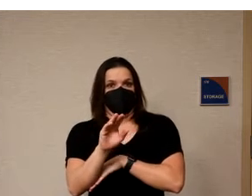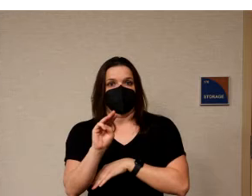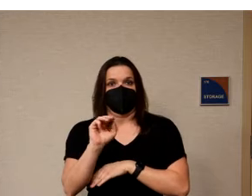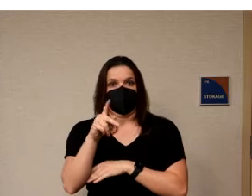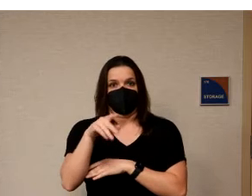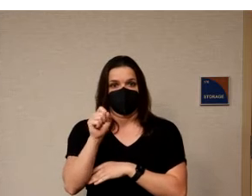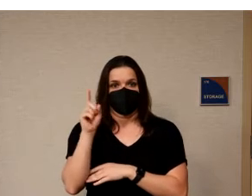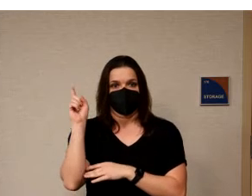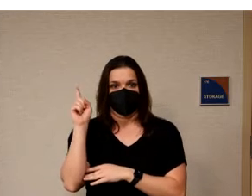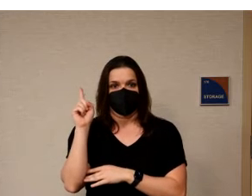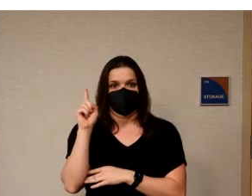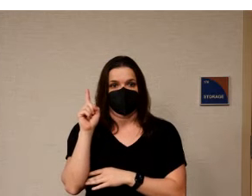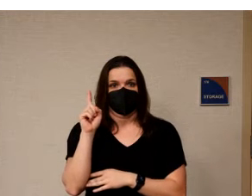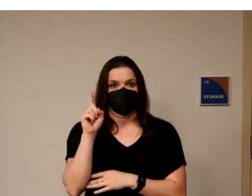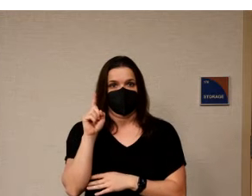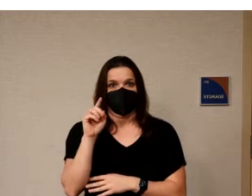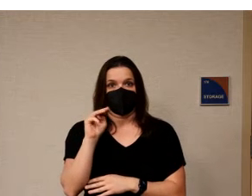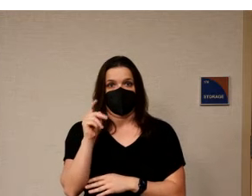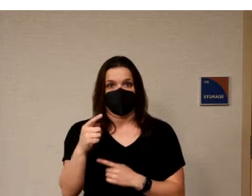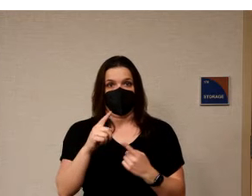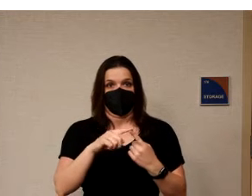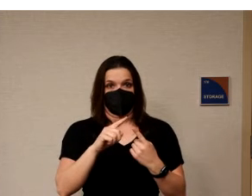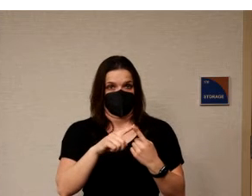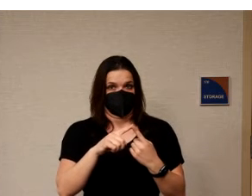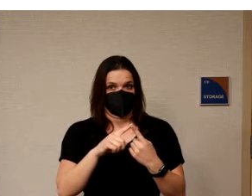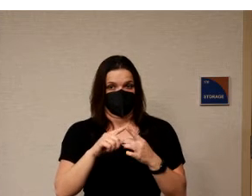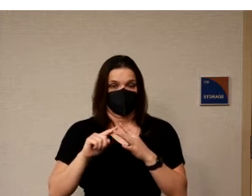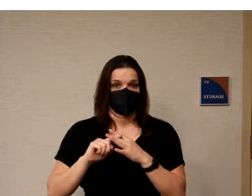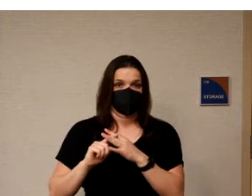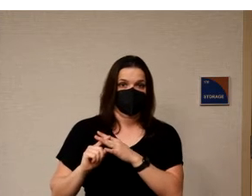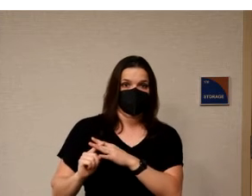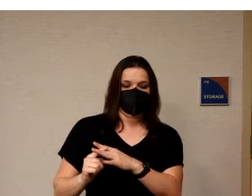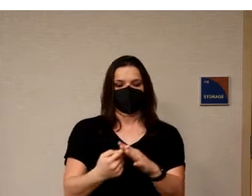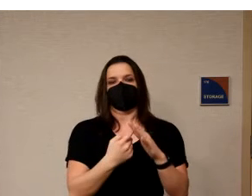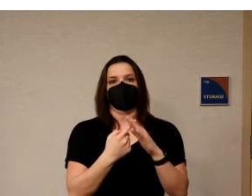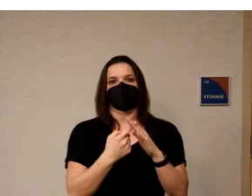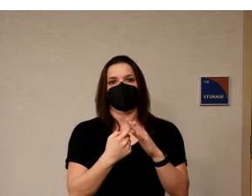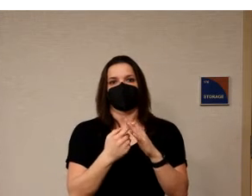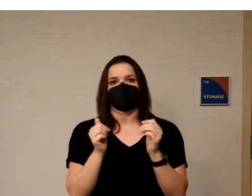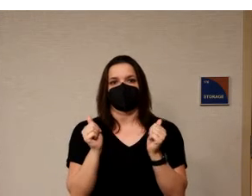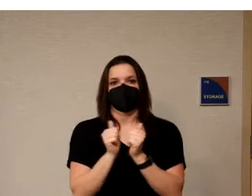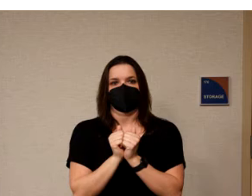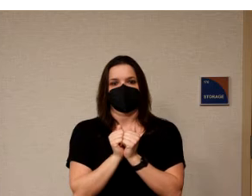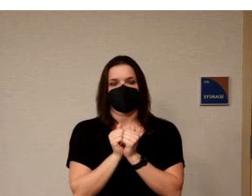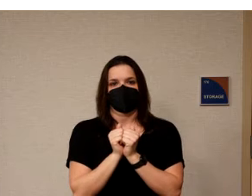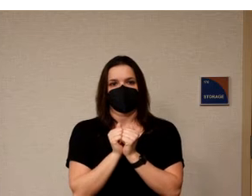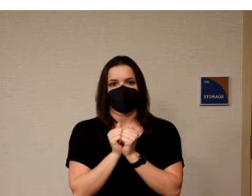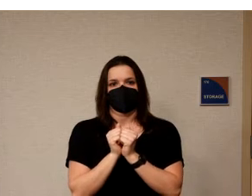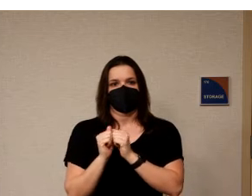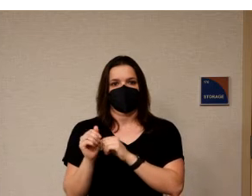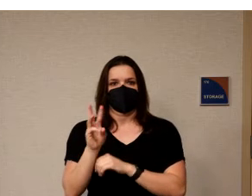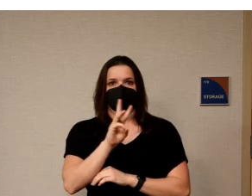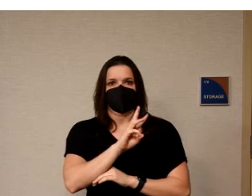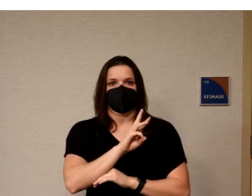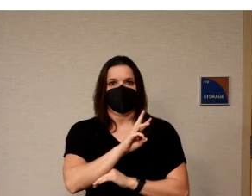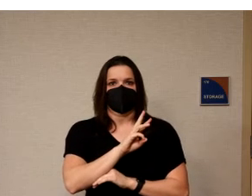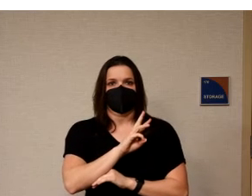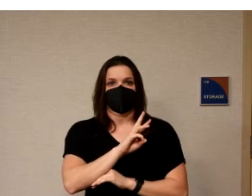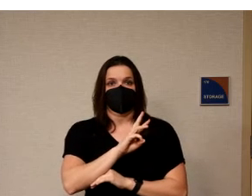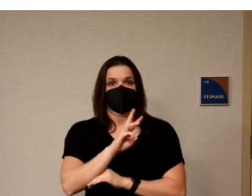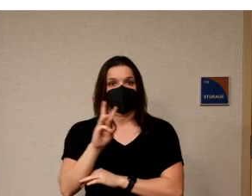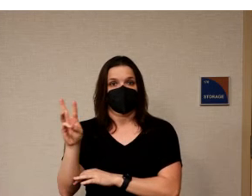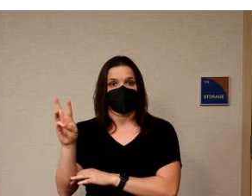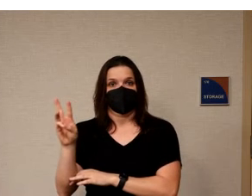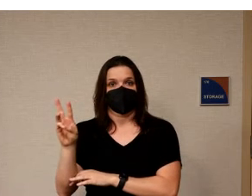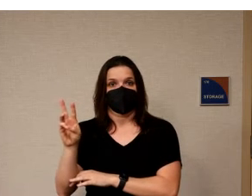have version 1. We'll start with this Western District, so labeled District